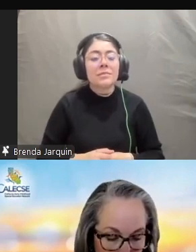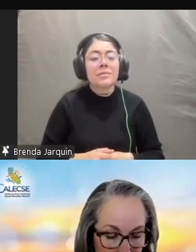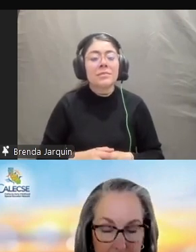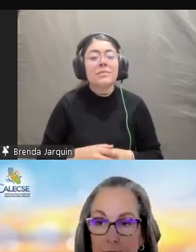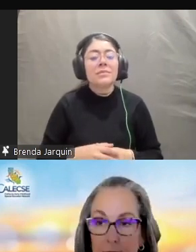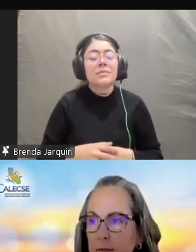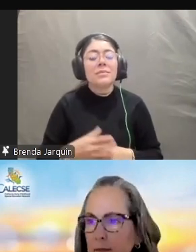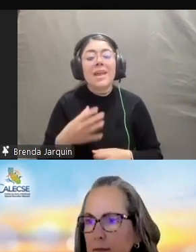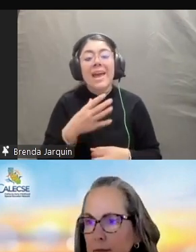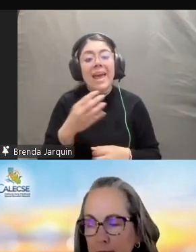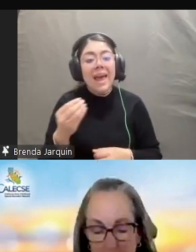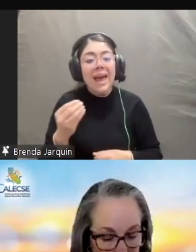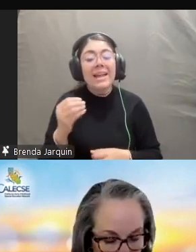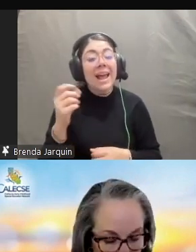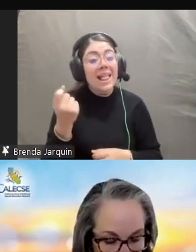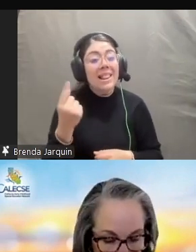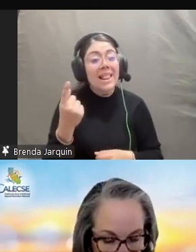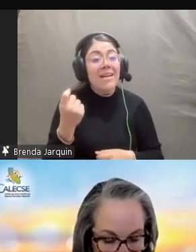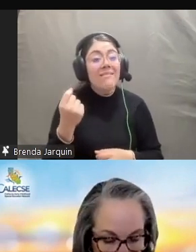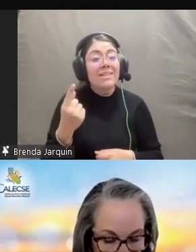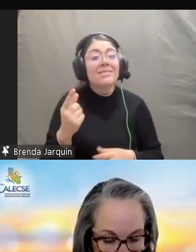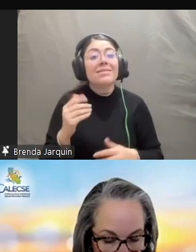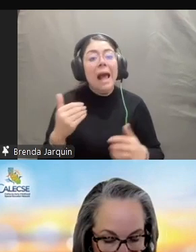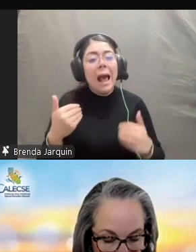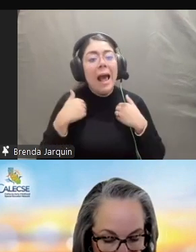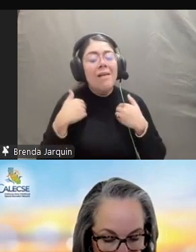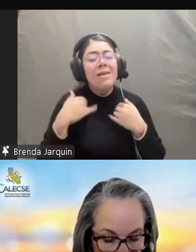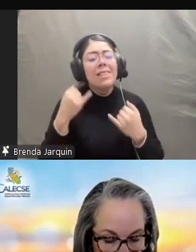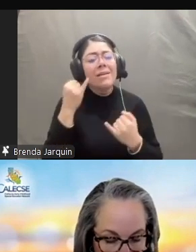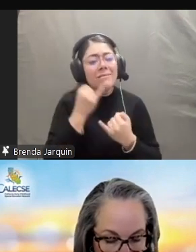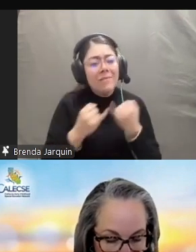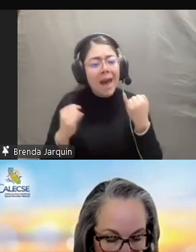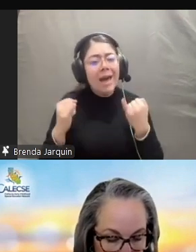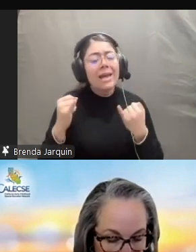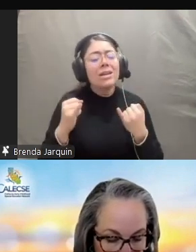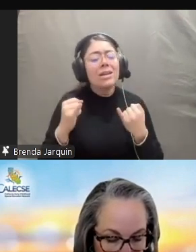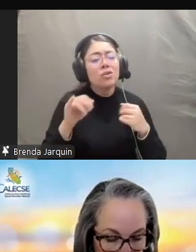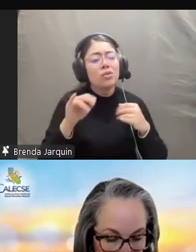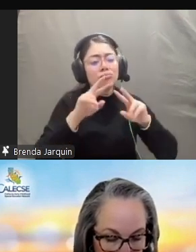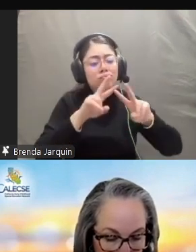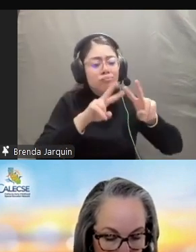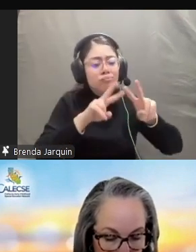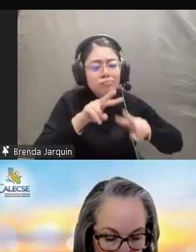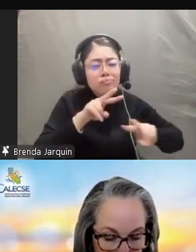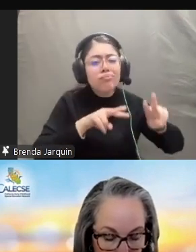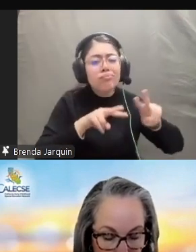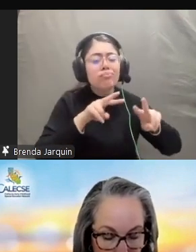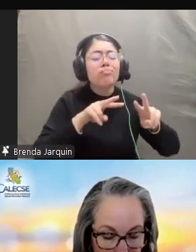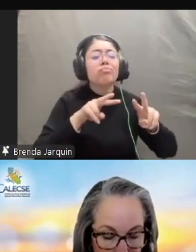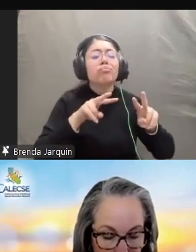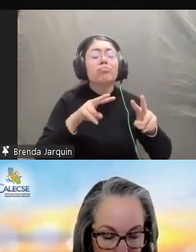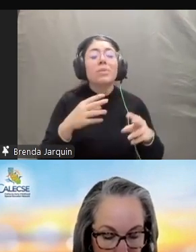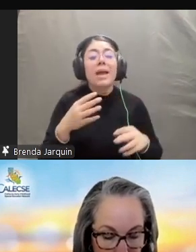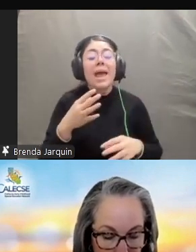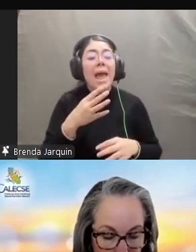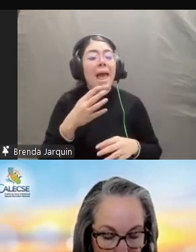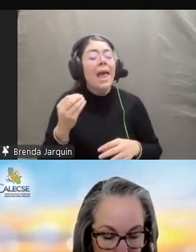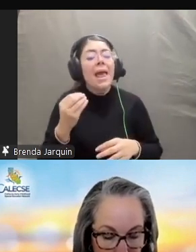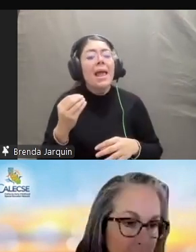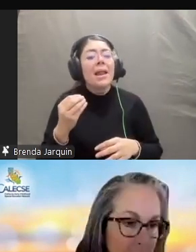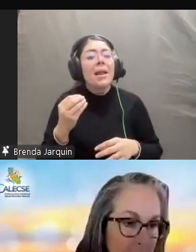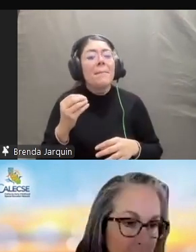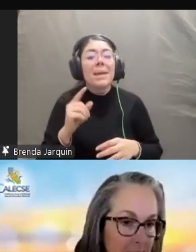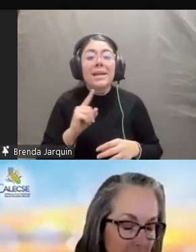that final review and making sure that all of that interagency communication and collaboration is addressed in the